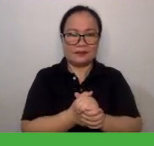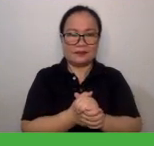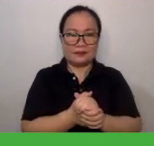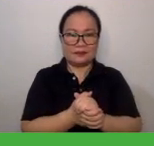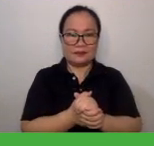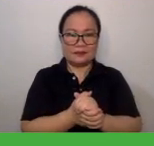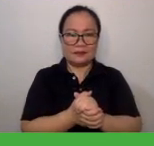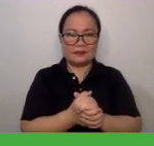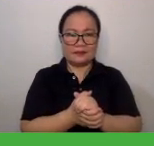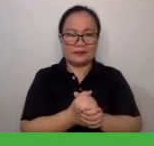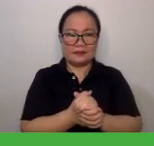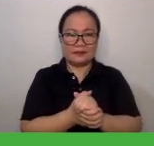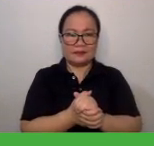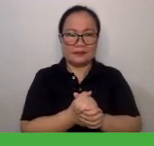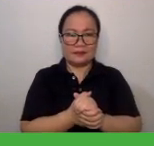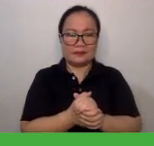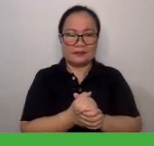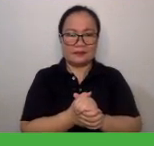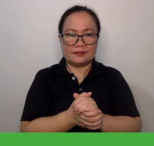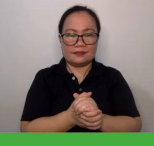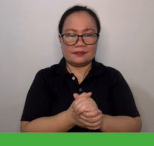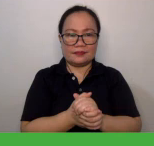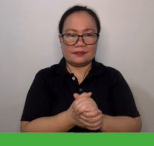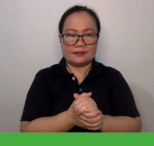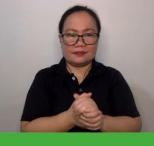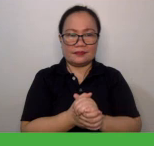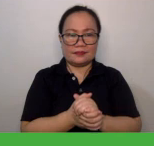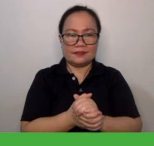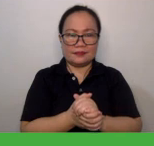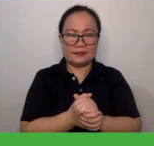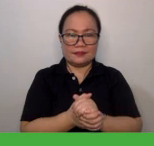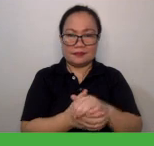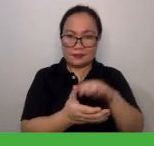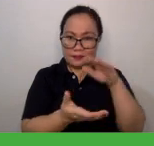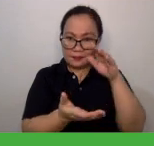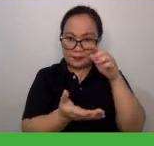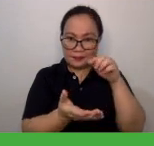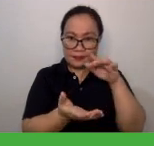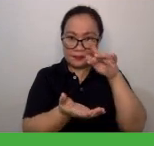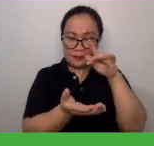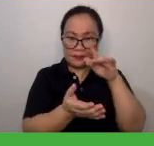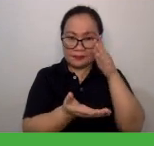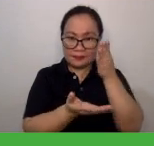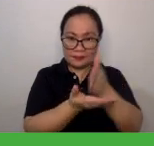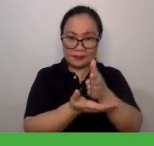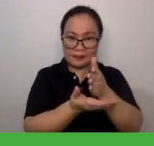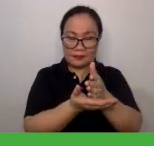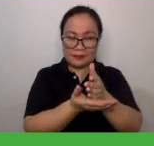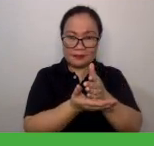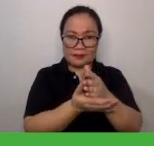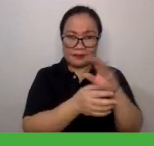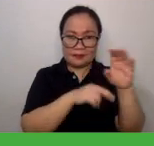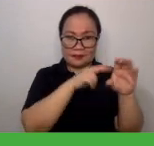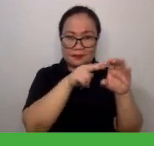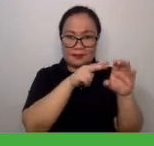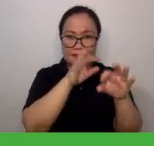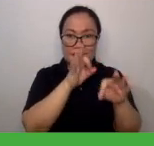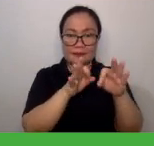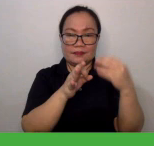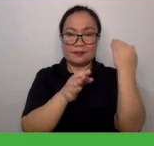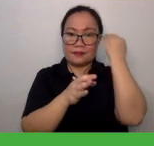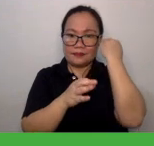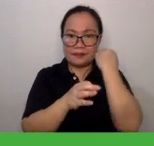Okay, you may pause the video kung kulang po ang time para hindi kaagad makita ang sagot.